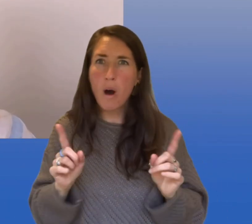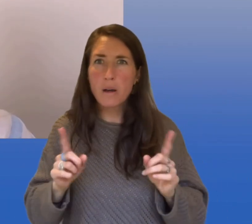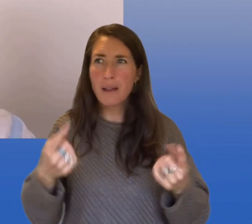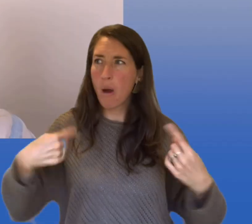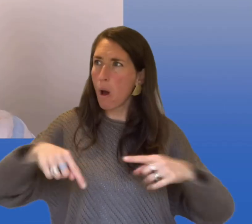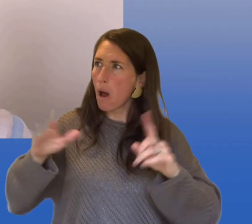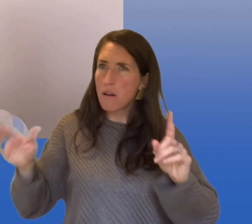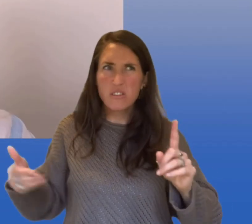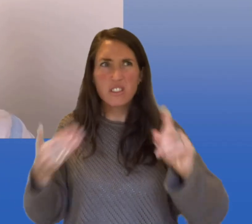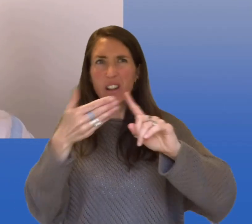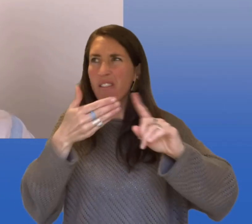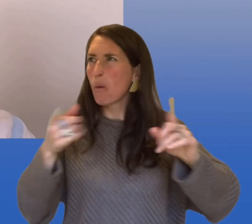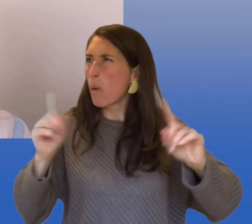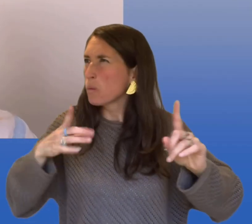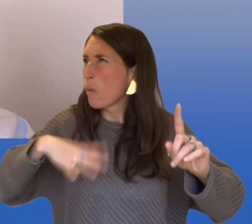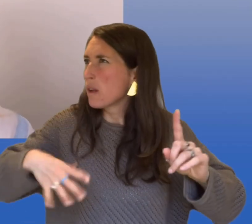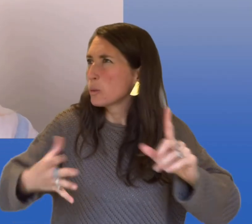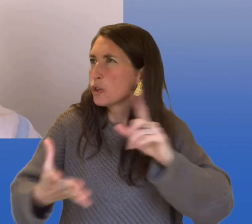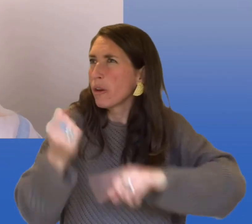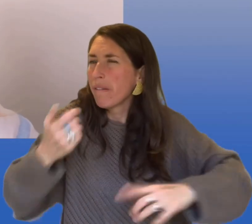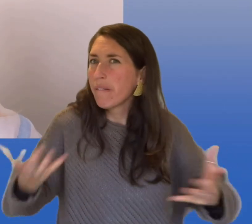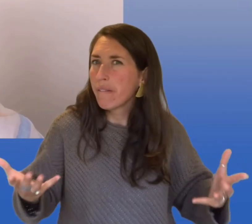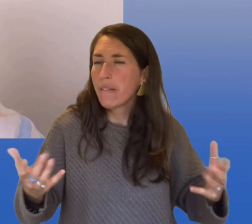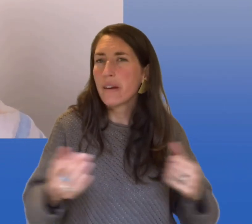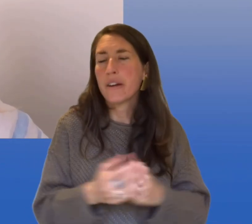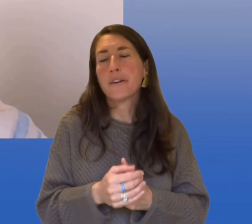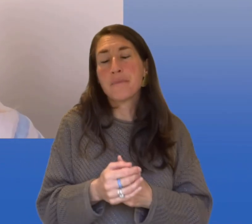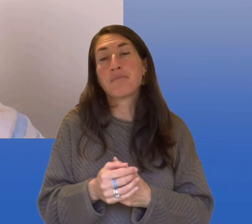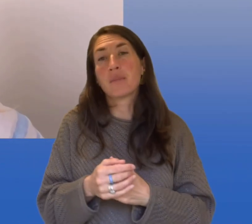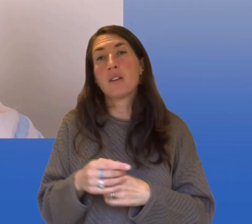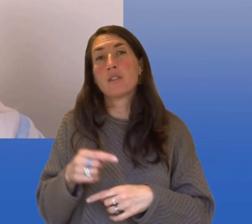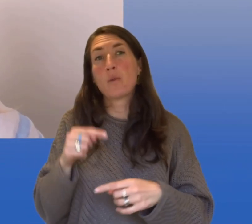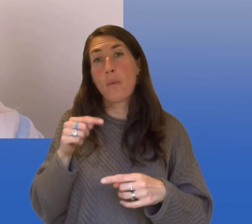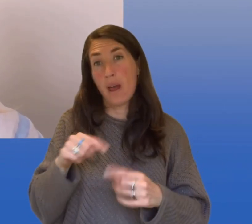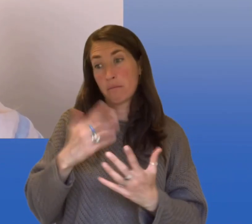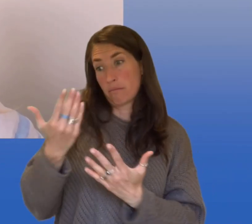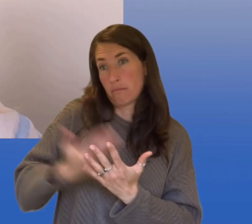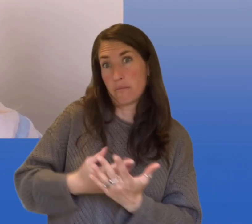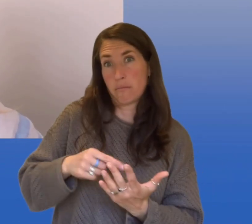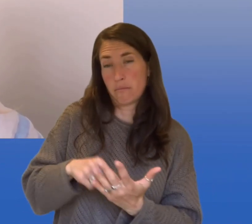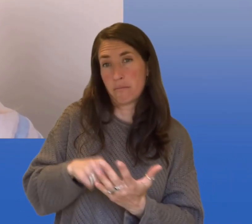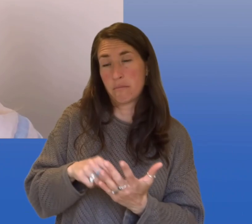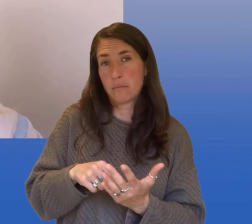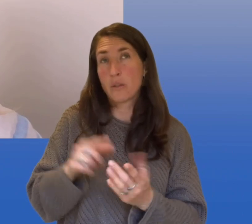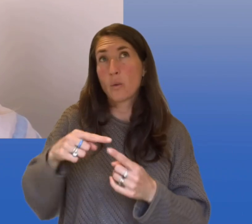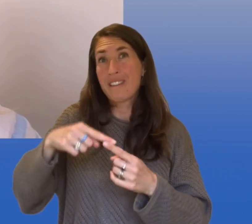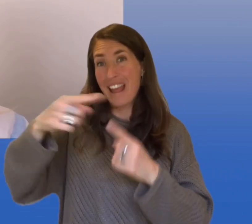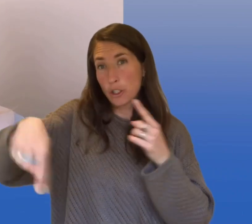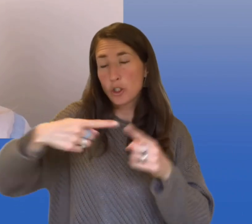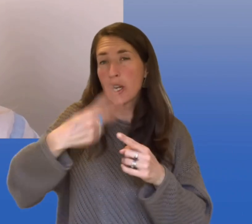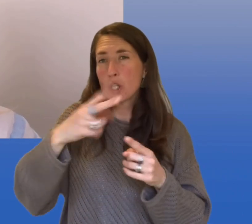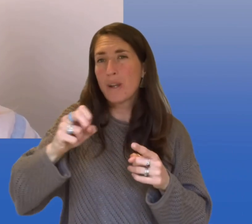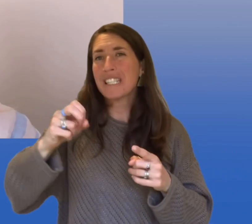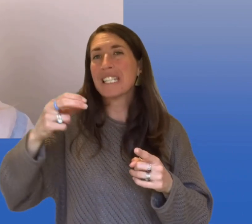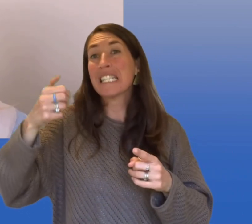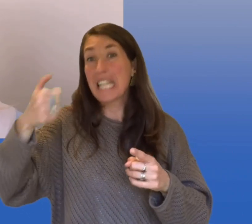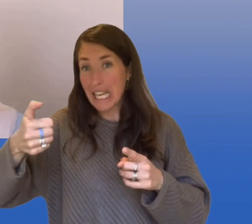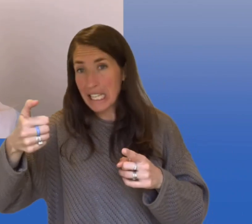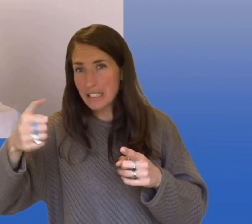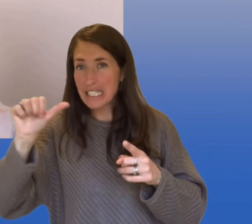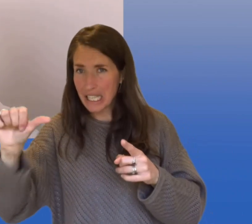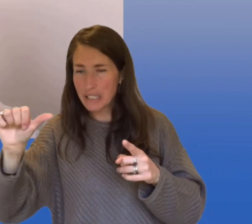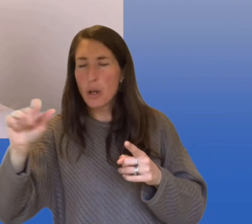NHS Highland. It was really, really ambitious. That would have been due to be refreshed, I think, in 2026 anyway, but